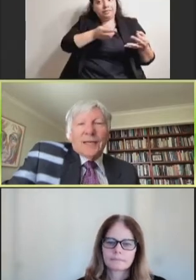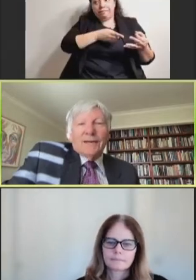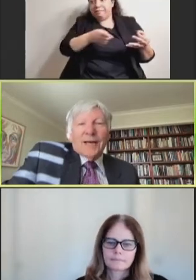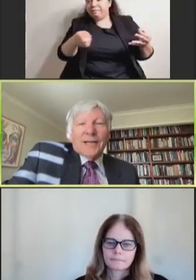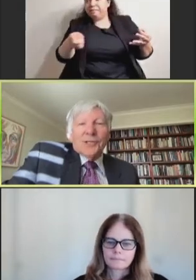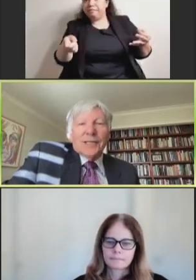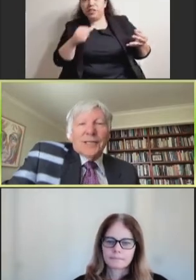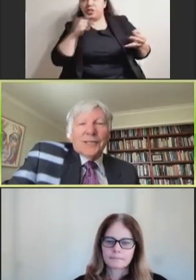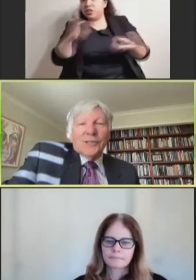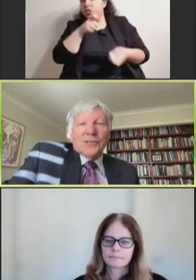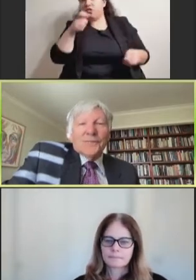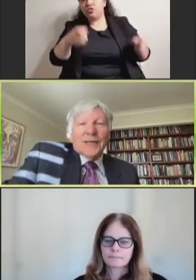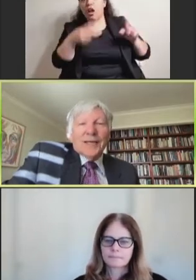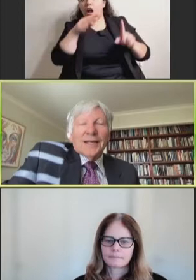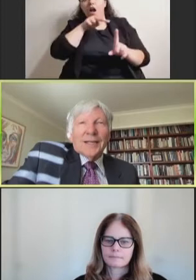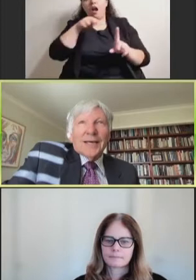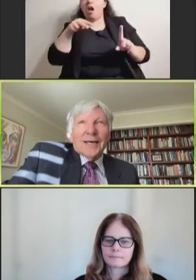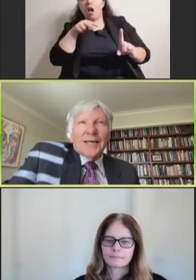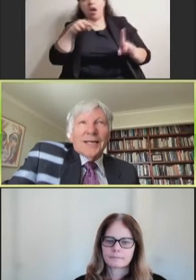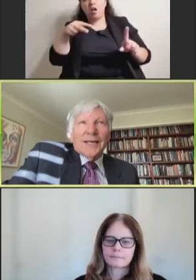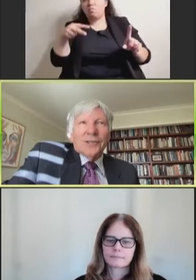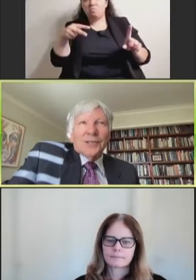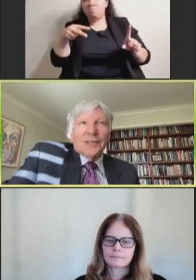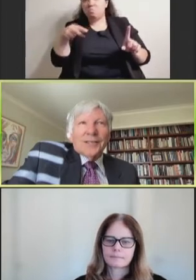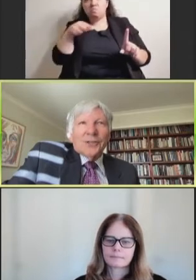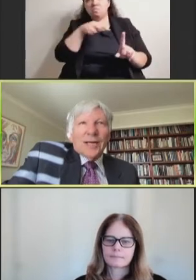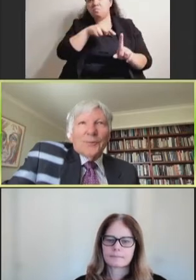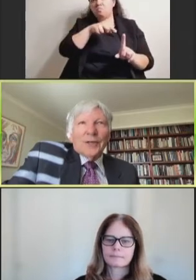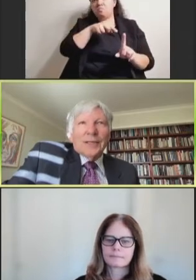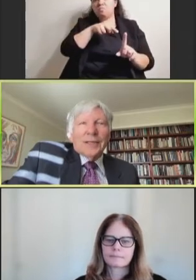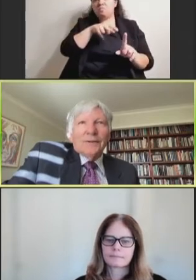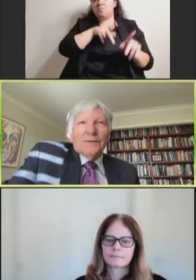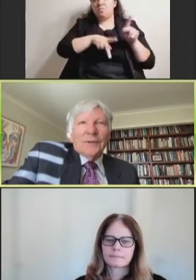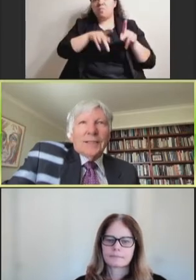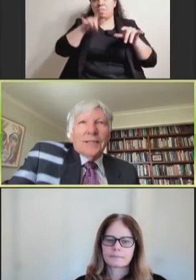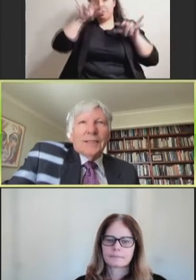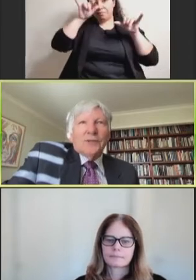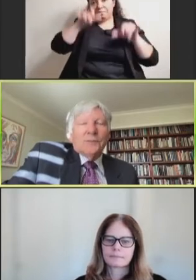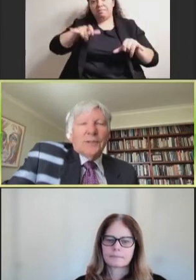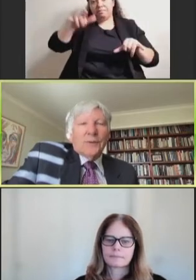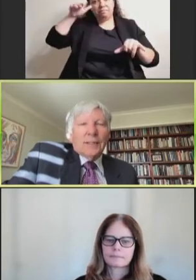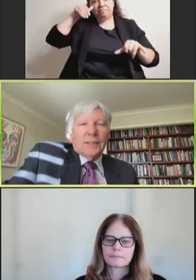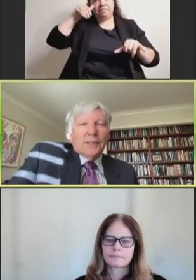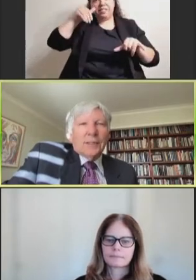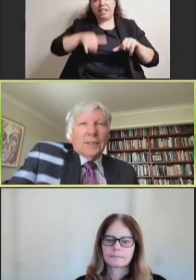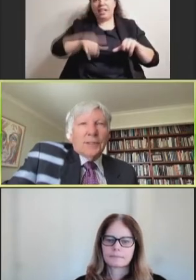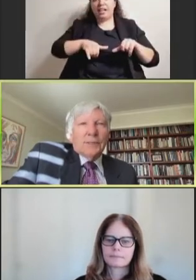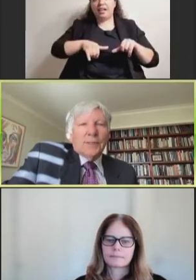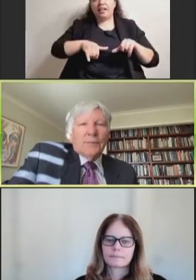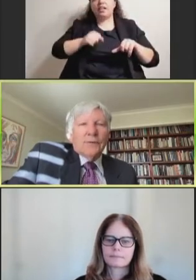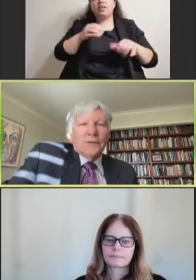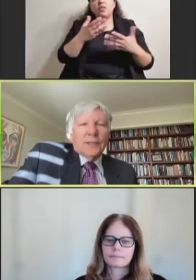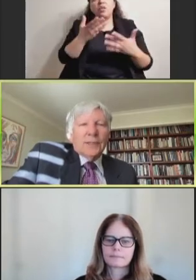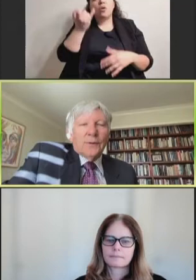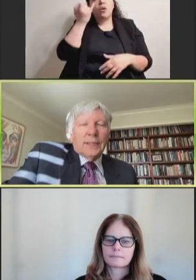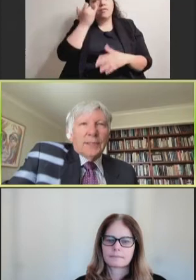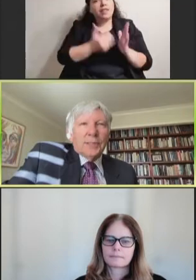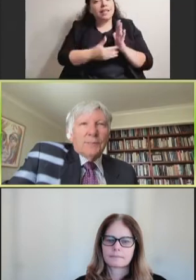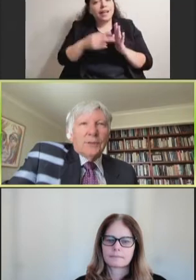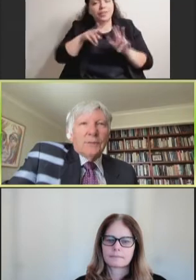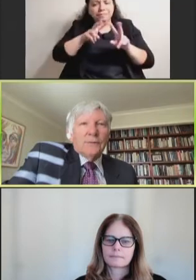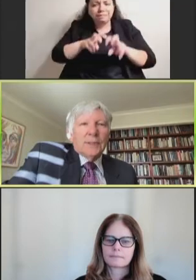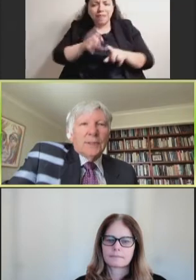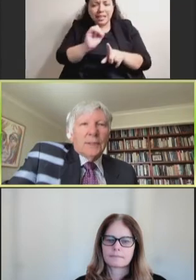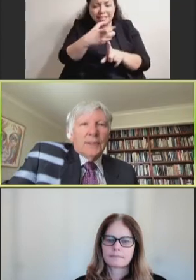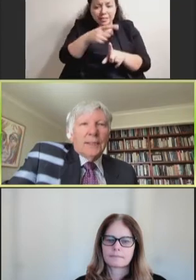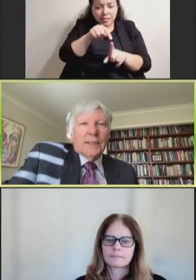of taking vaccines, and that as time went on, again, if you look at that difference between September of 2020 and December